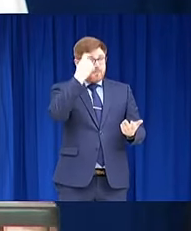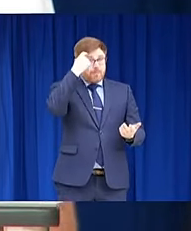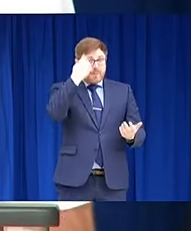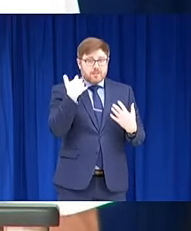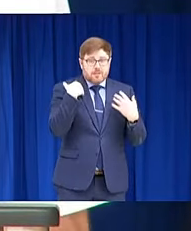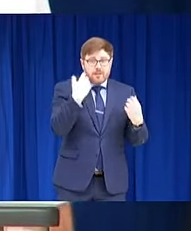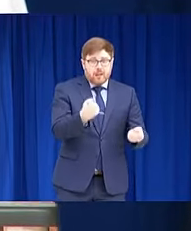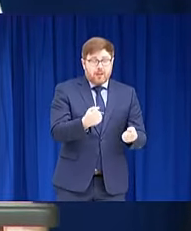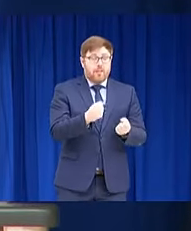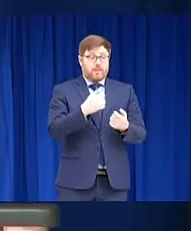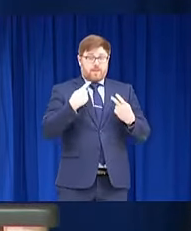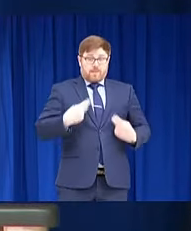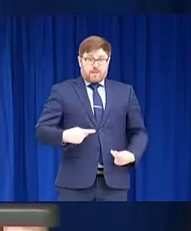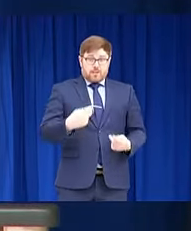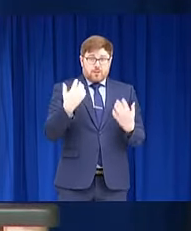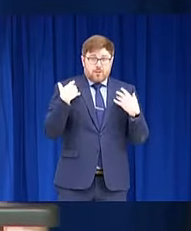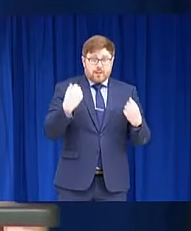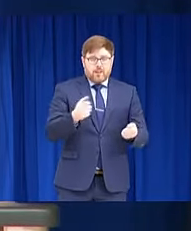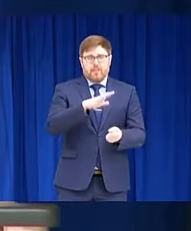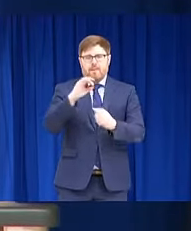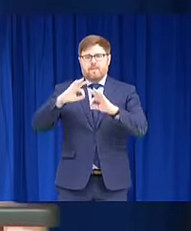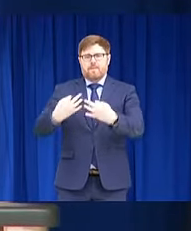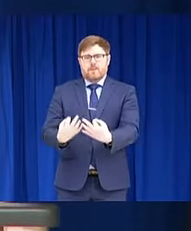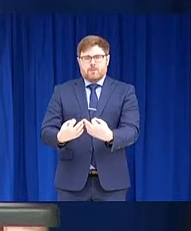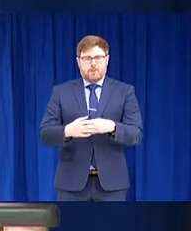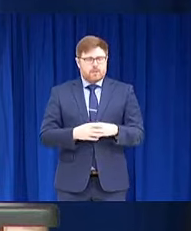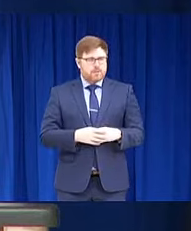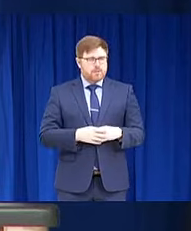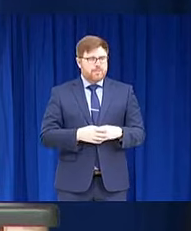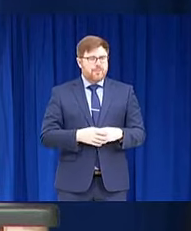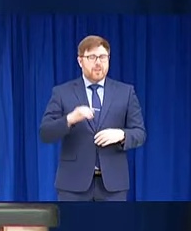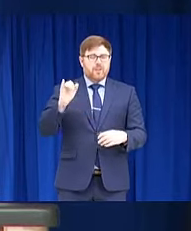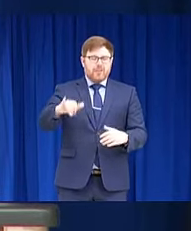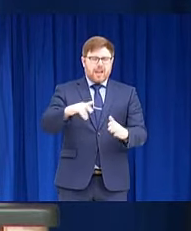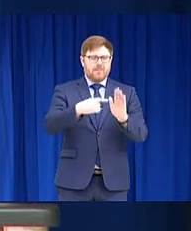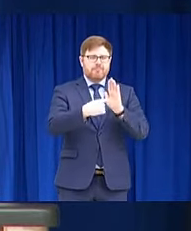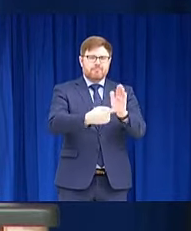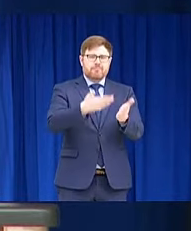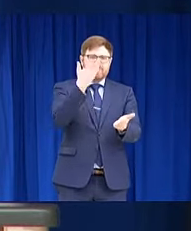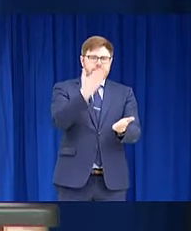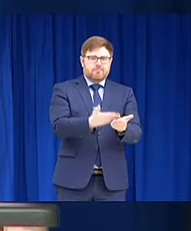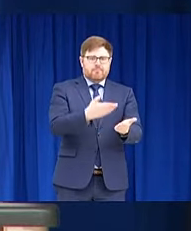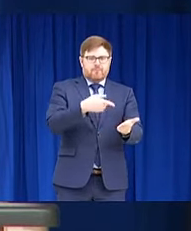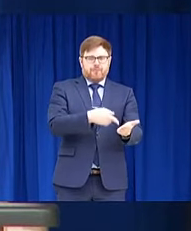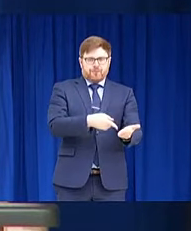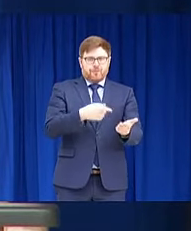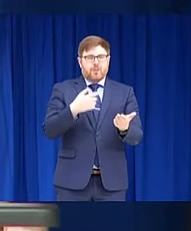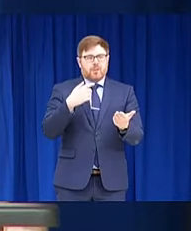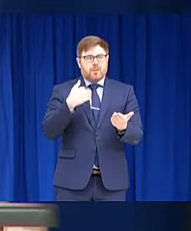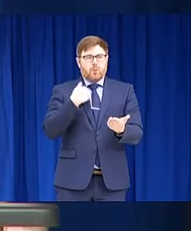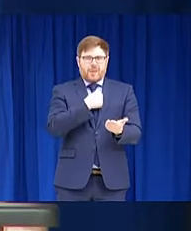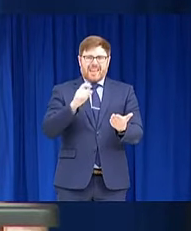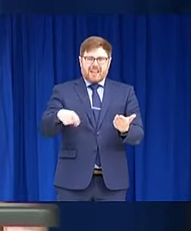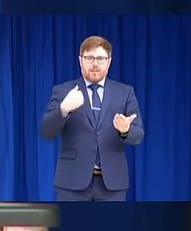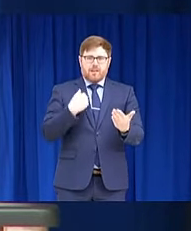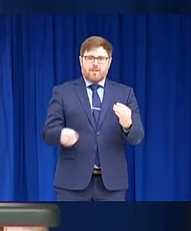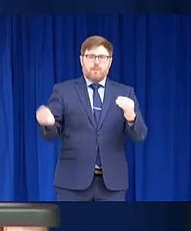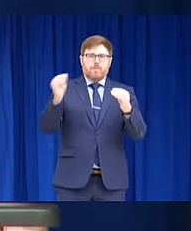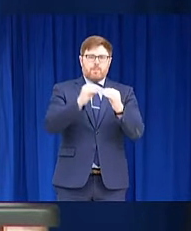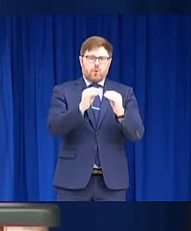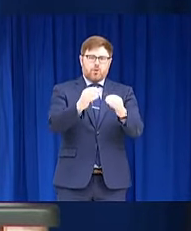families. It provides objective truth for building and bolstering inclusive warfighting